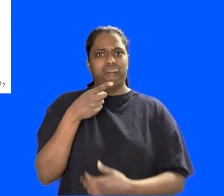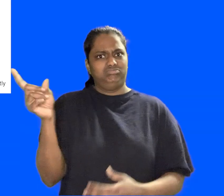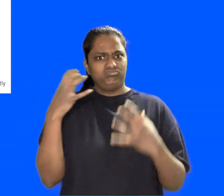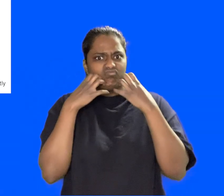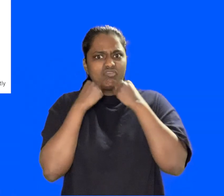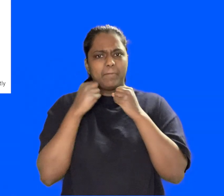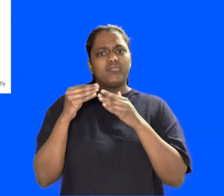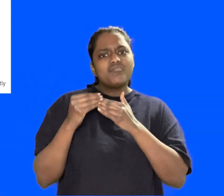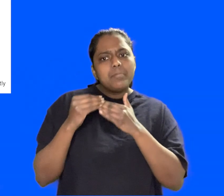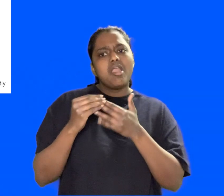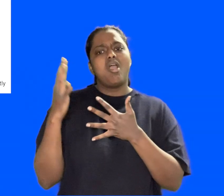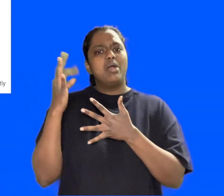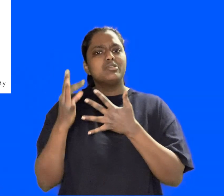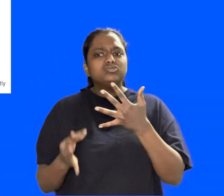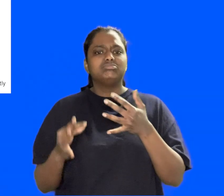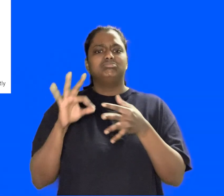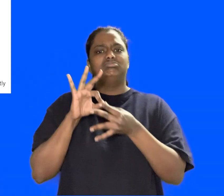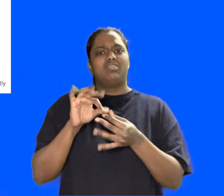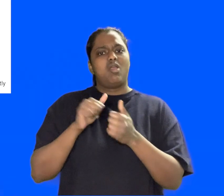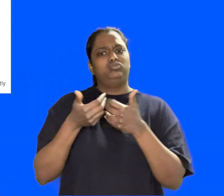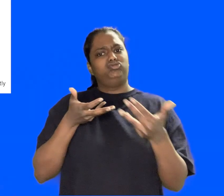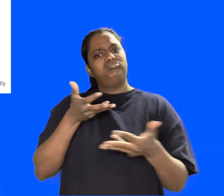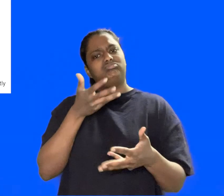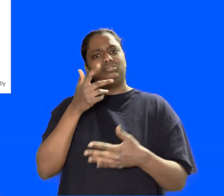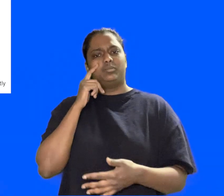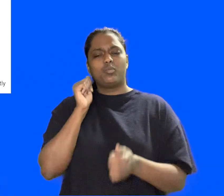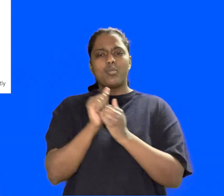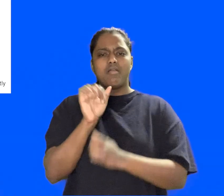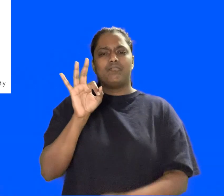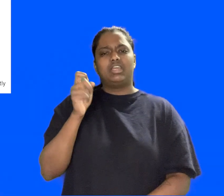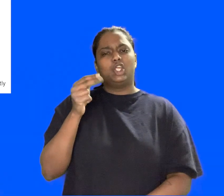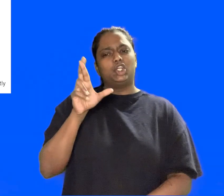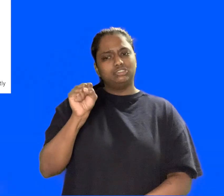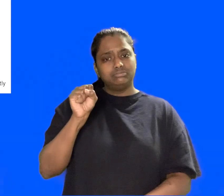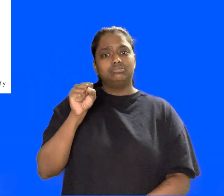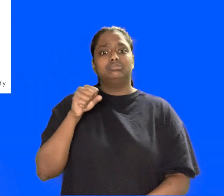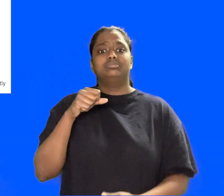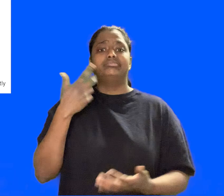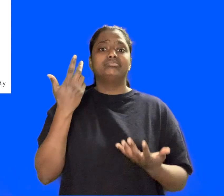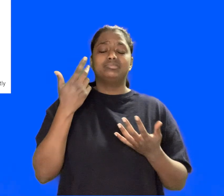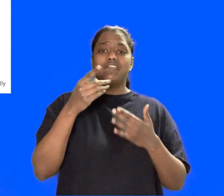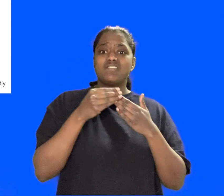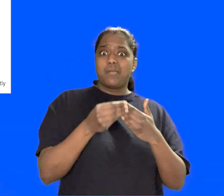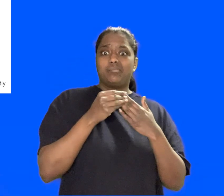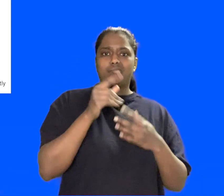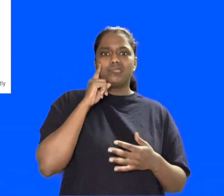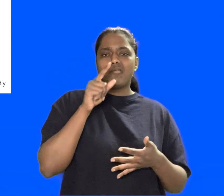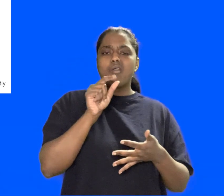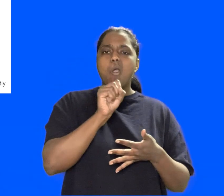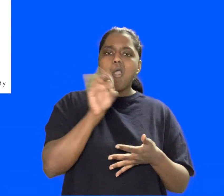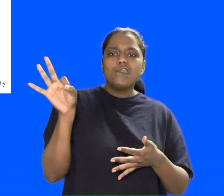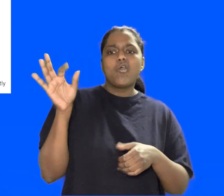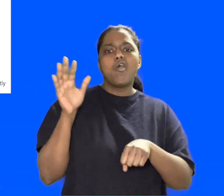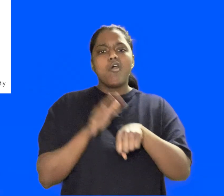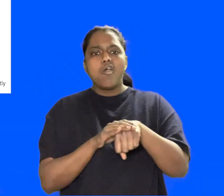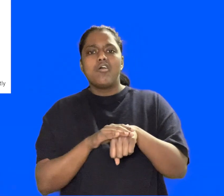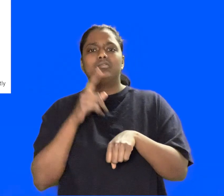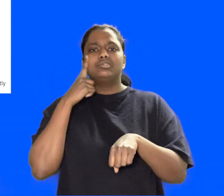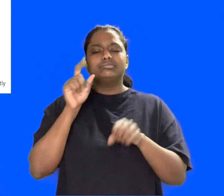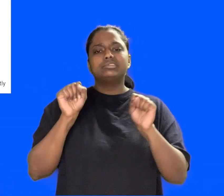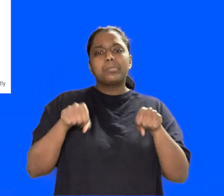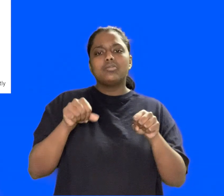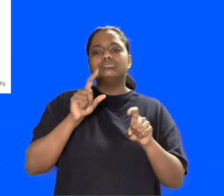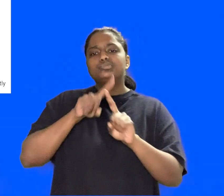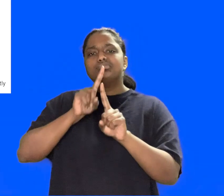this could mean flexibility of turning on or off others' ability to reply to your photos, or your icebreakers,